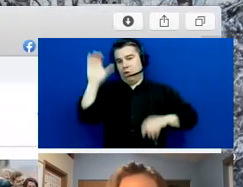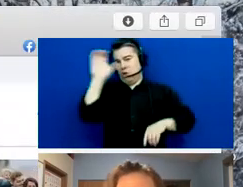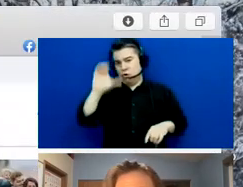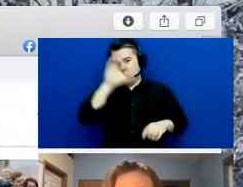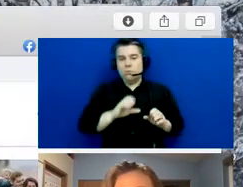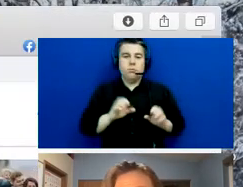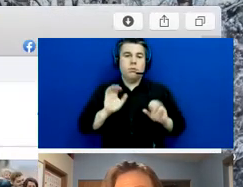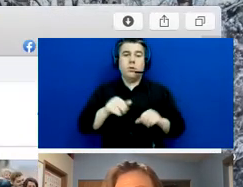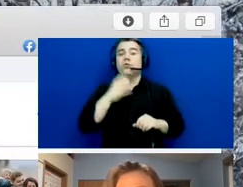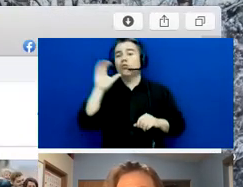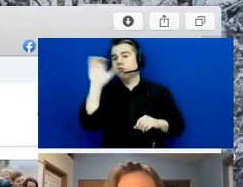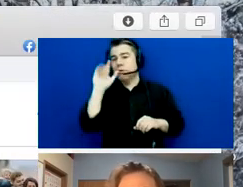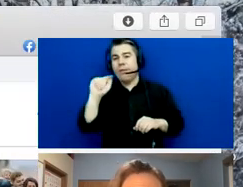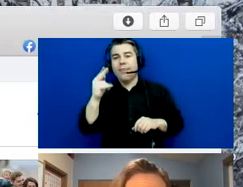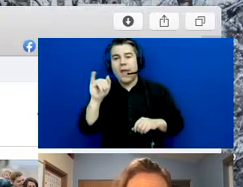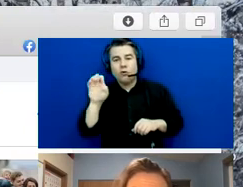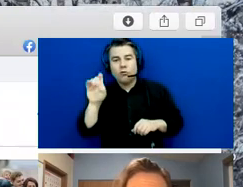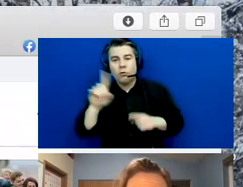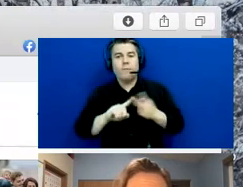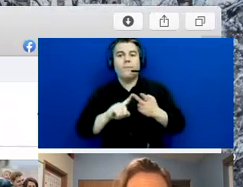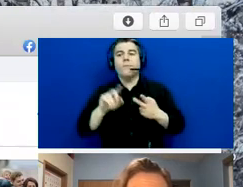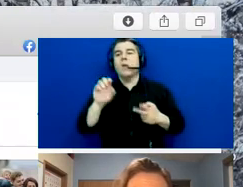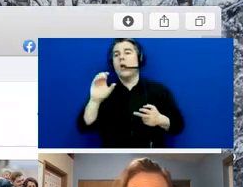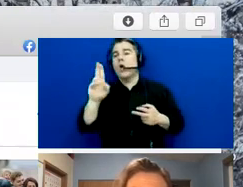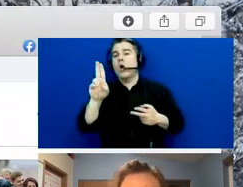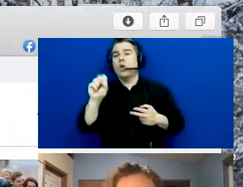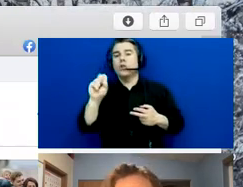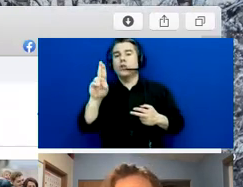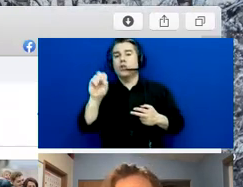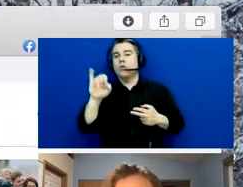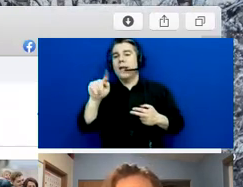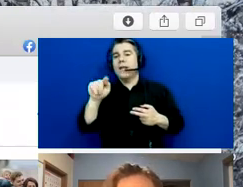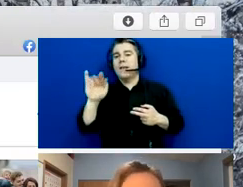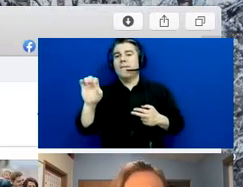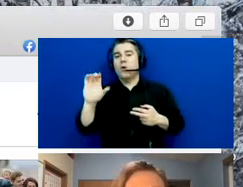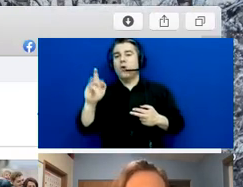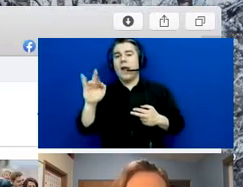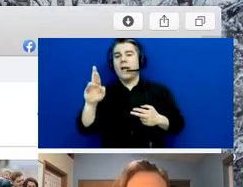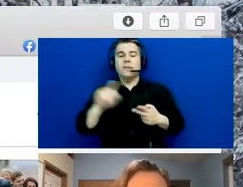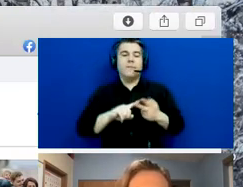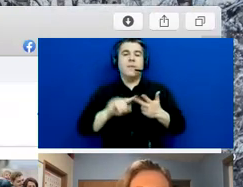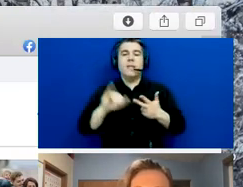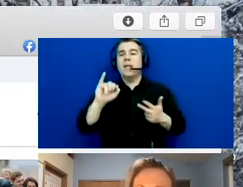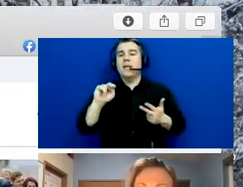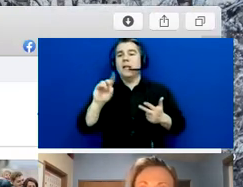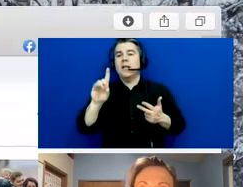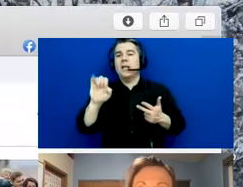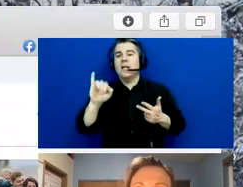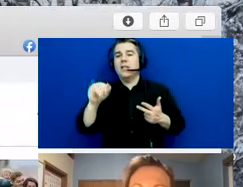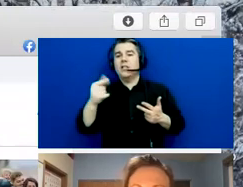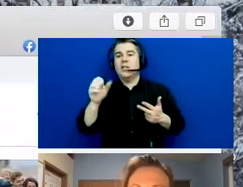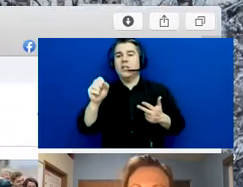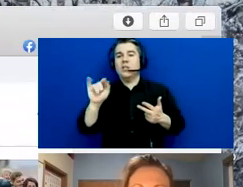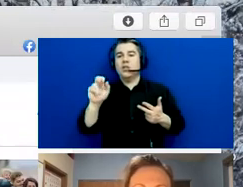search thyroid, you can search ulcerative colitis, you can search indigestion, you can search all those things. So this